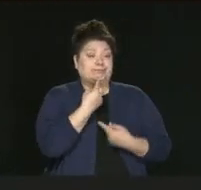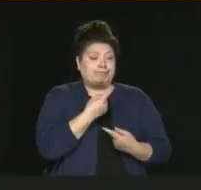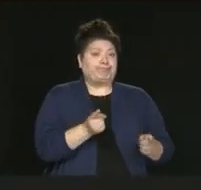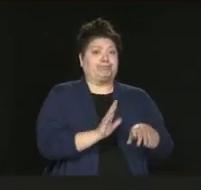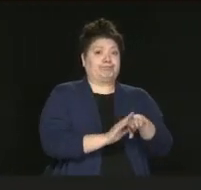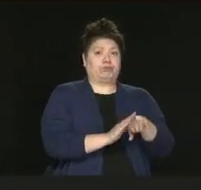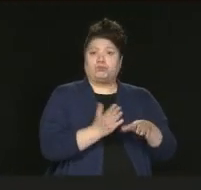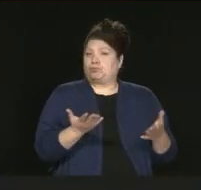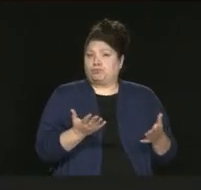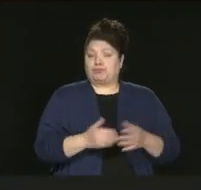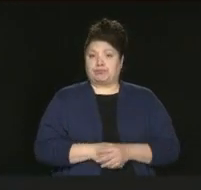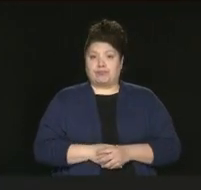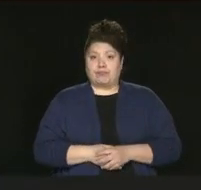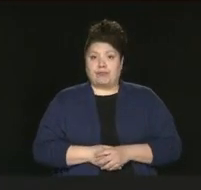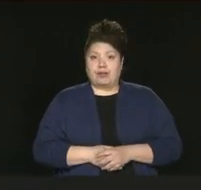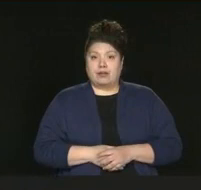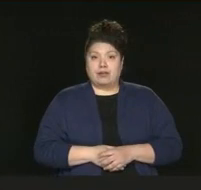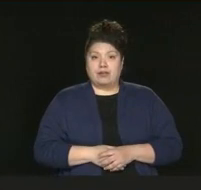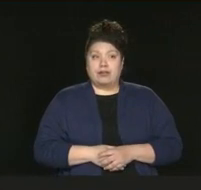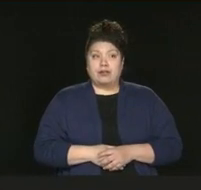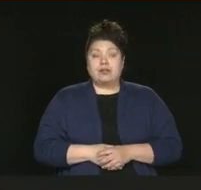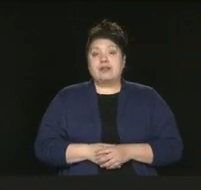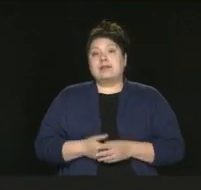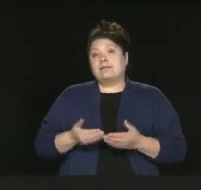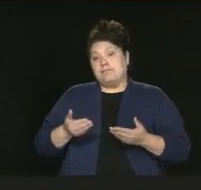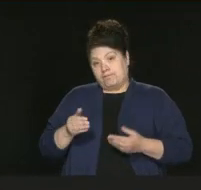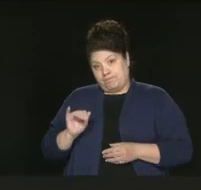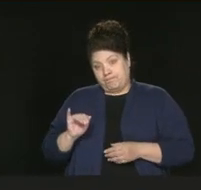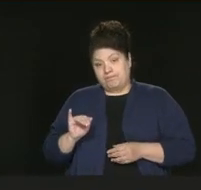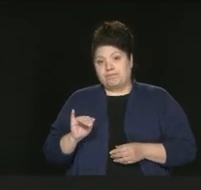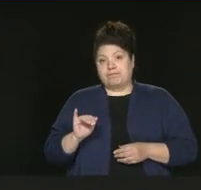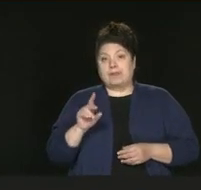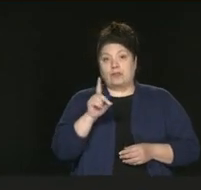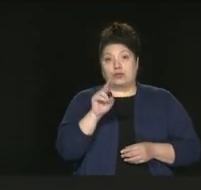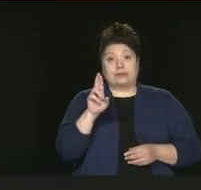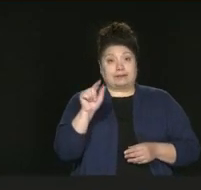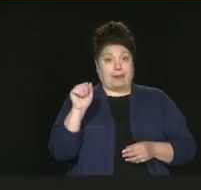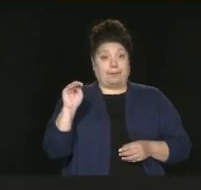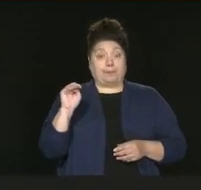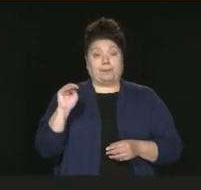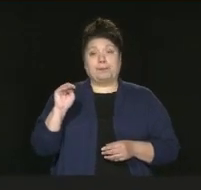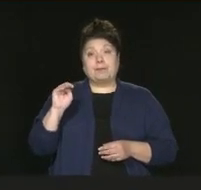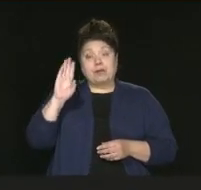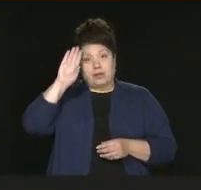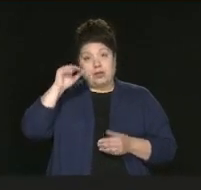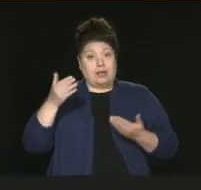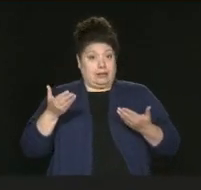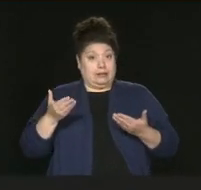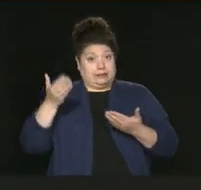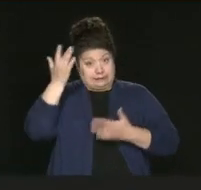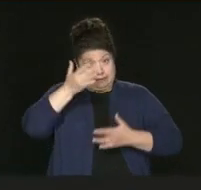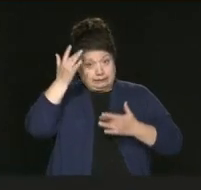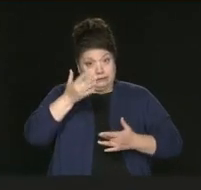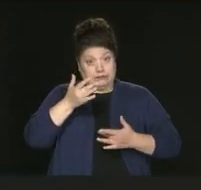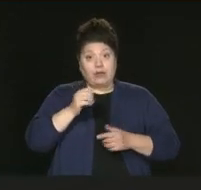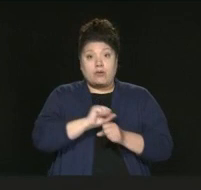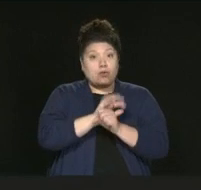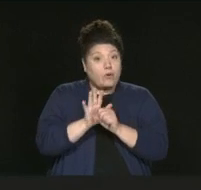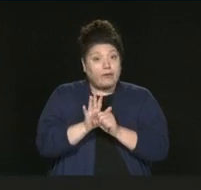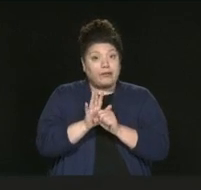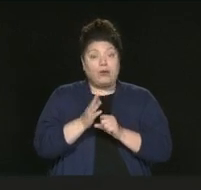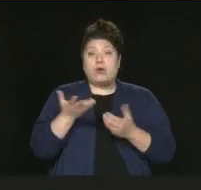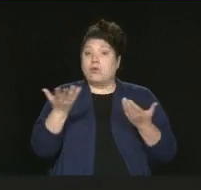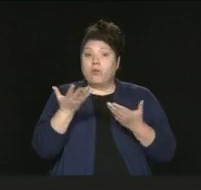So we do know that the illness in children are milder. I mean, that's been